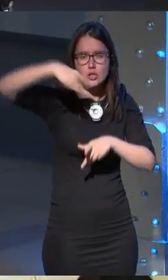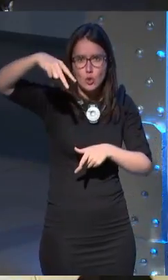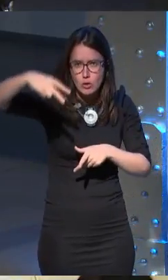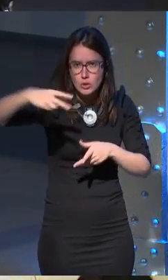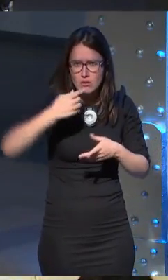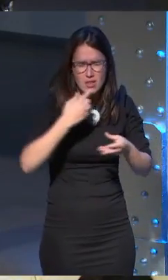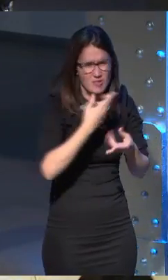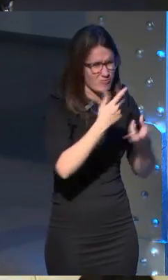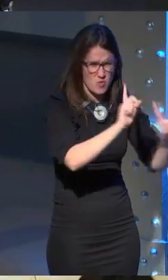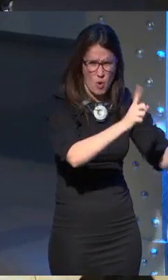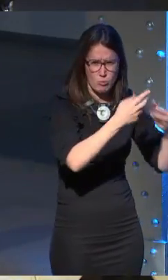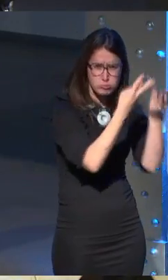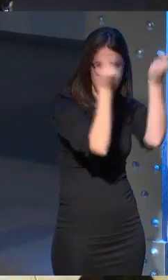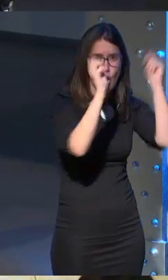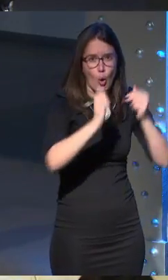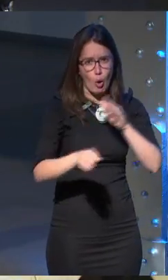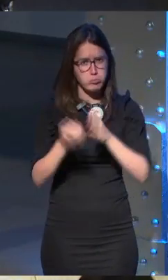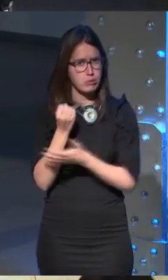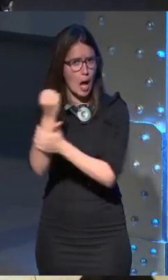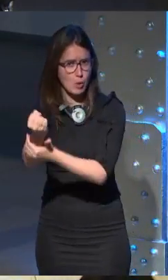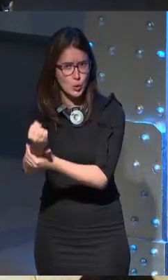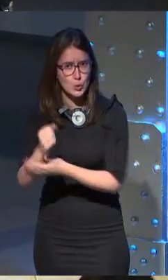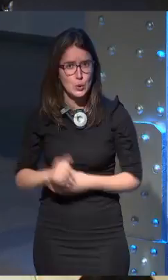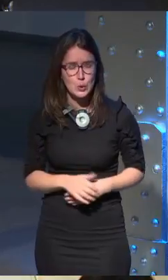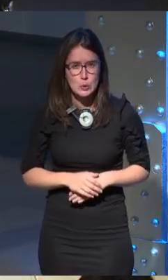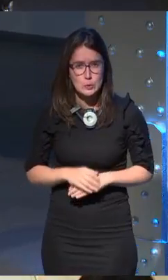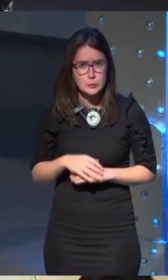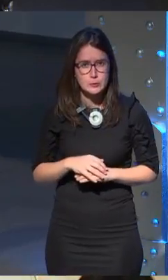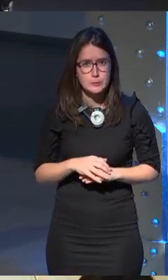would you take that idea away from their head, or you would support them?